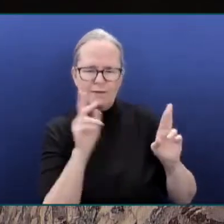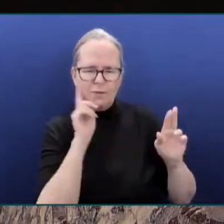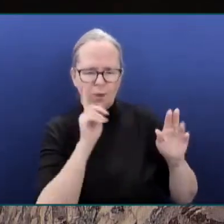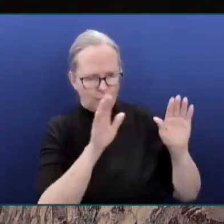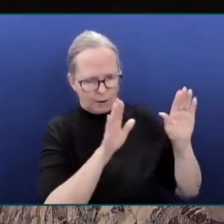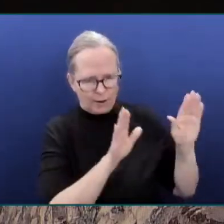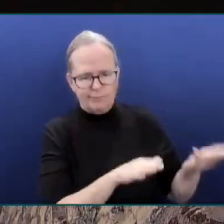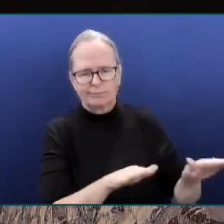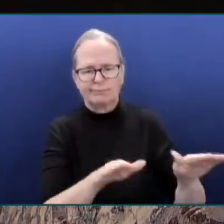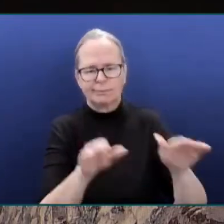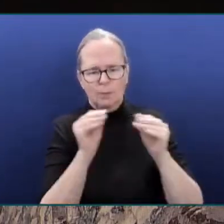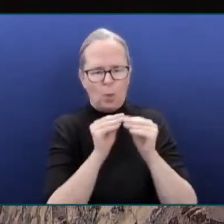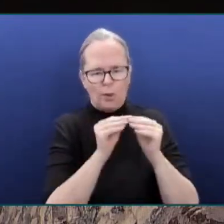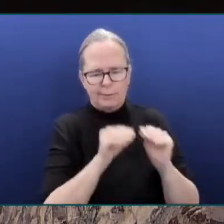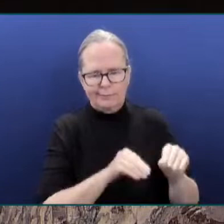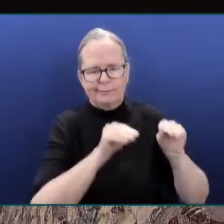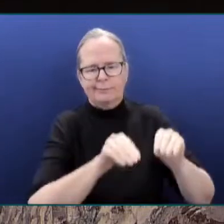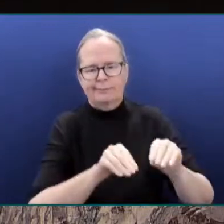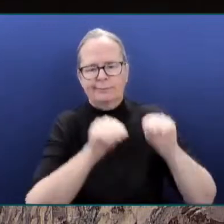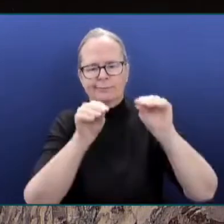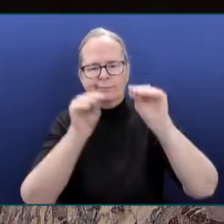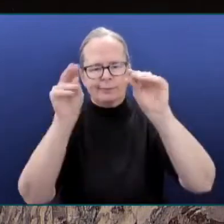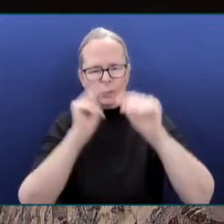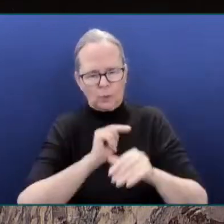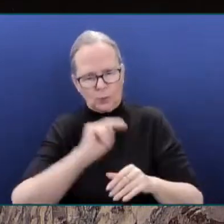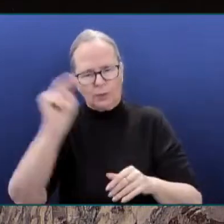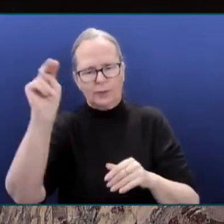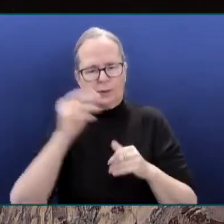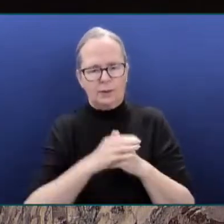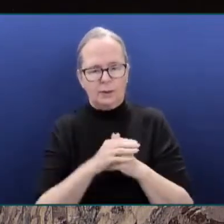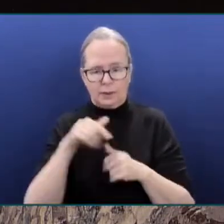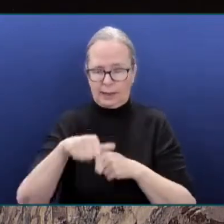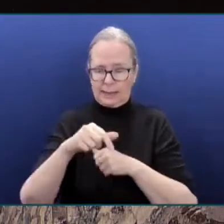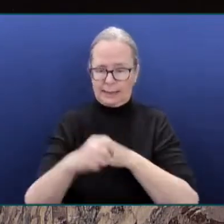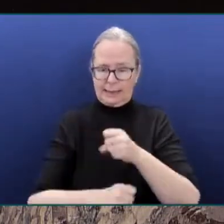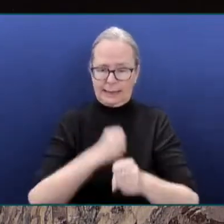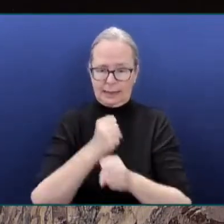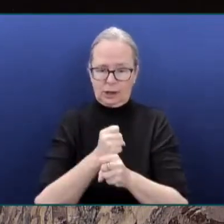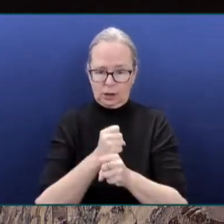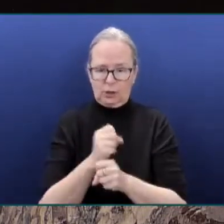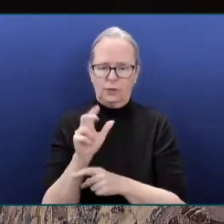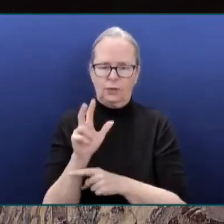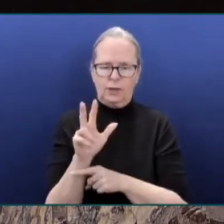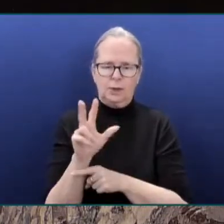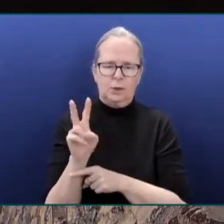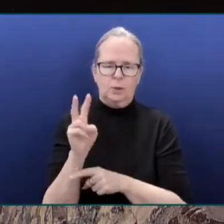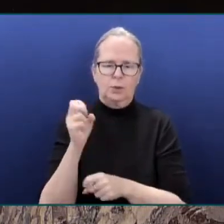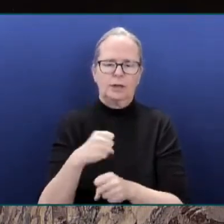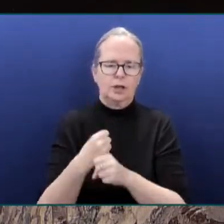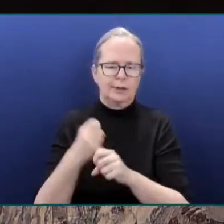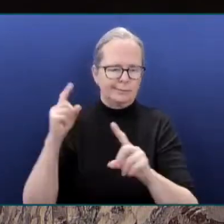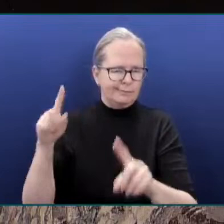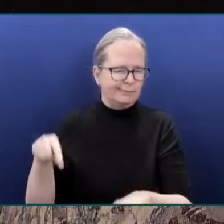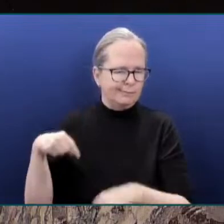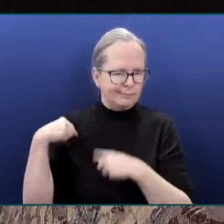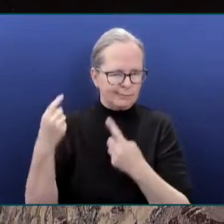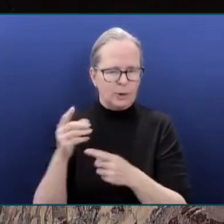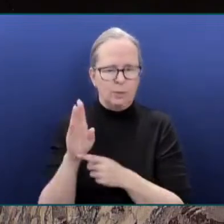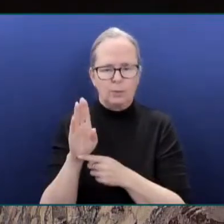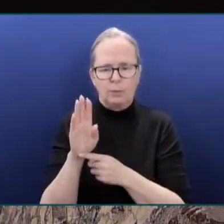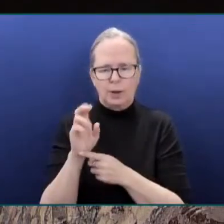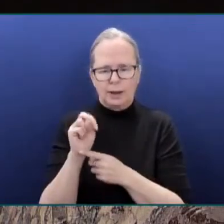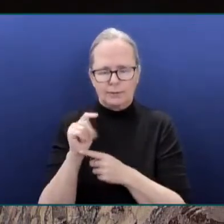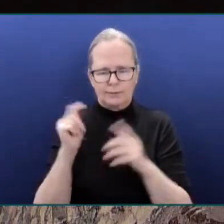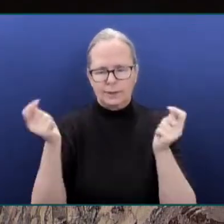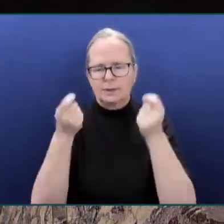their 32nd year. This festival truly has something for everyone. The Aerosmith Naturalists perform an annual brant count